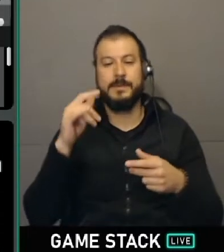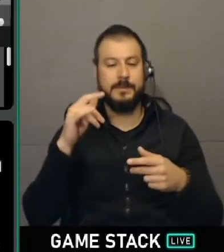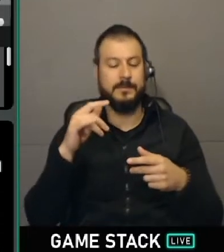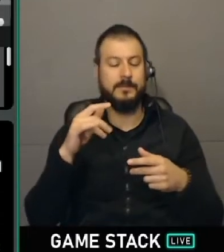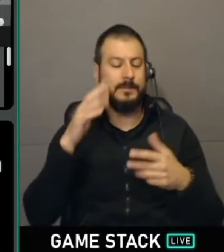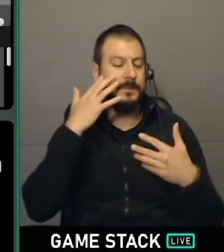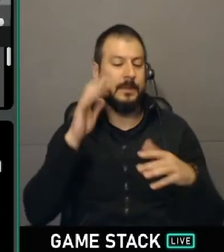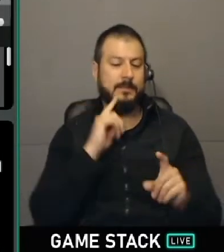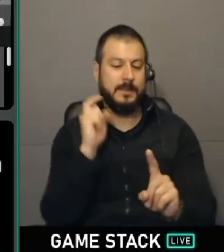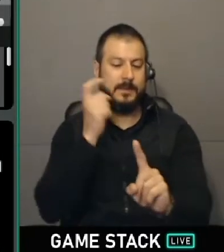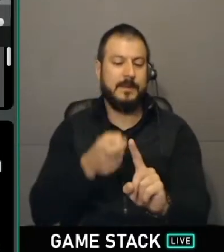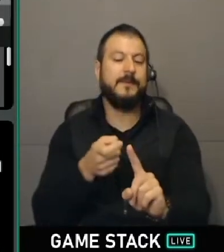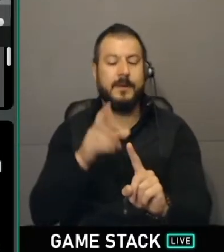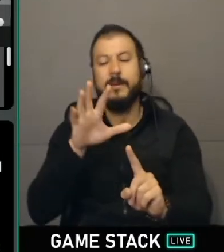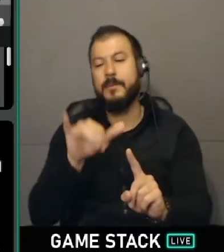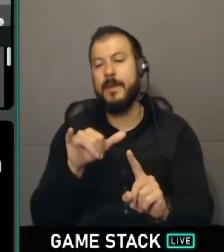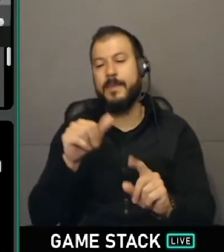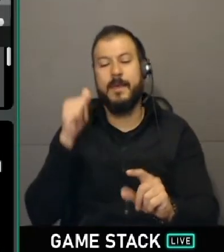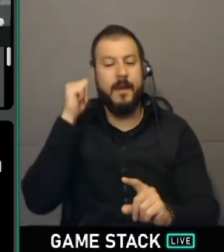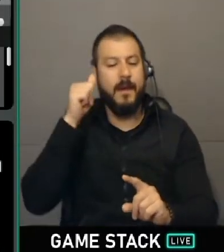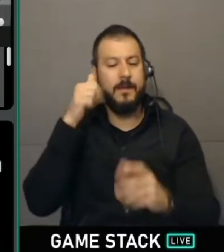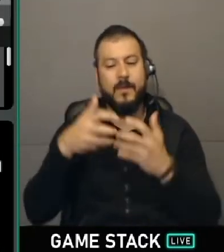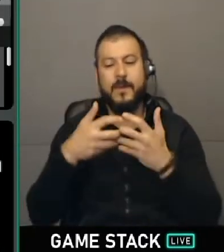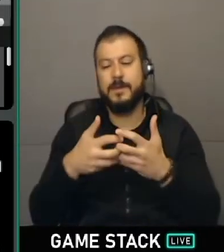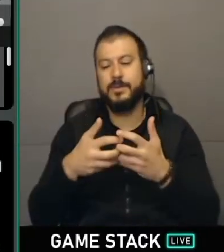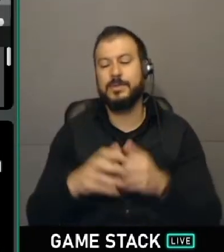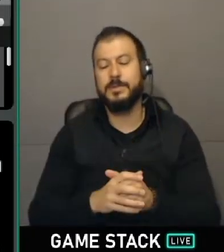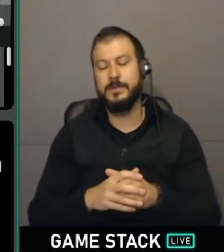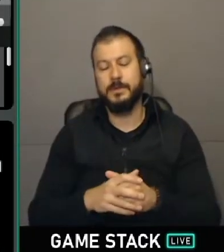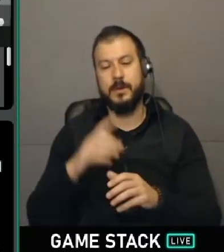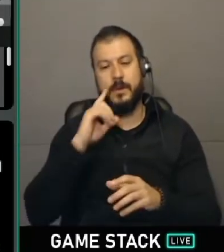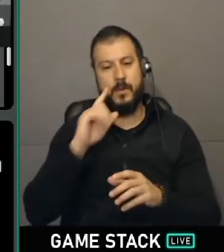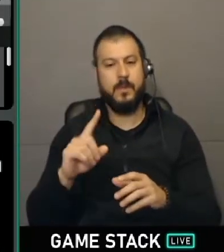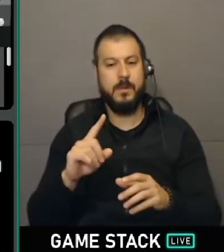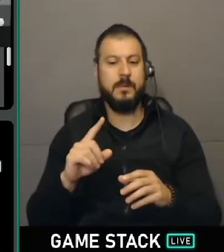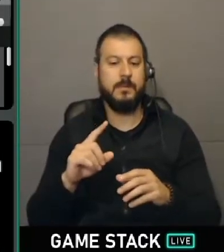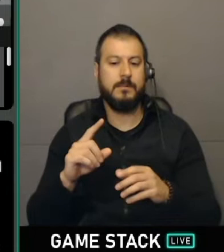given by the audio engine, and it will play.